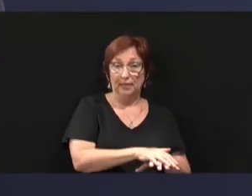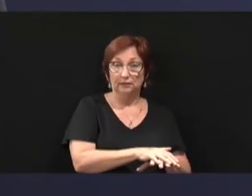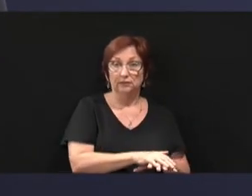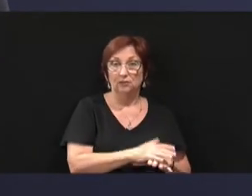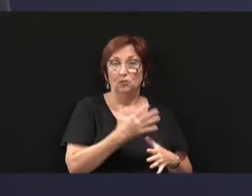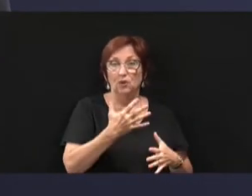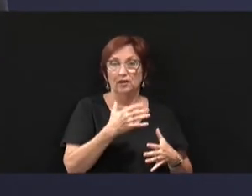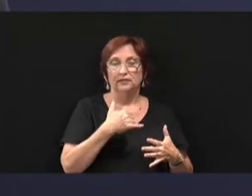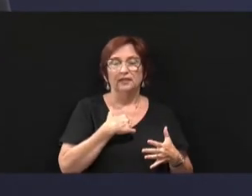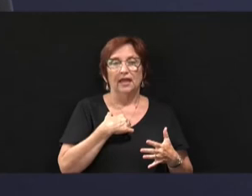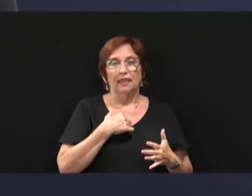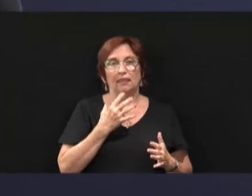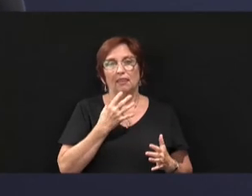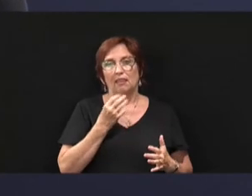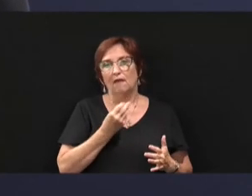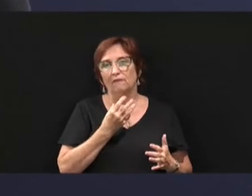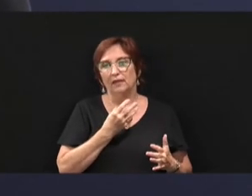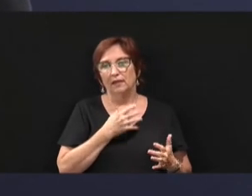this lovely